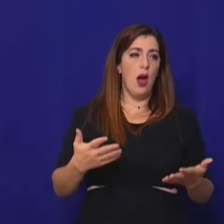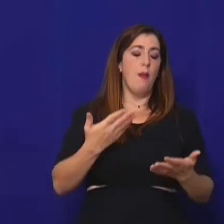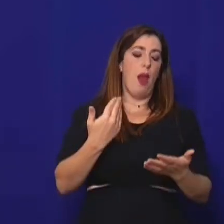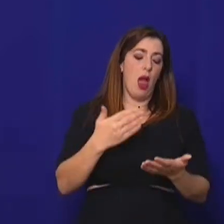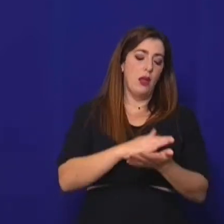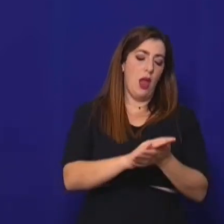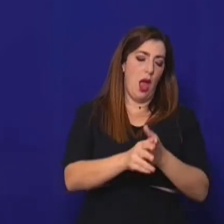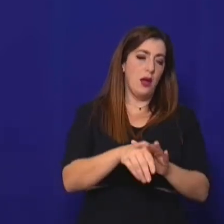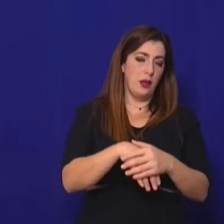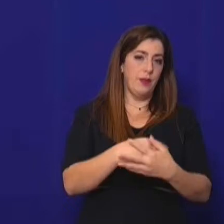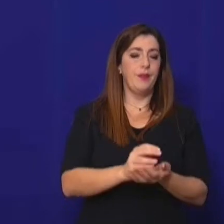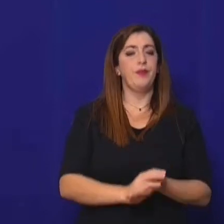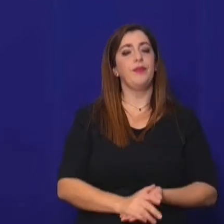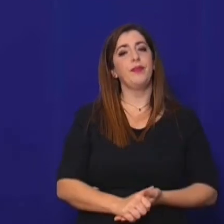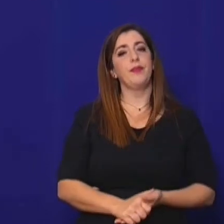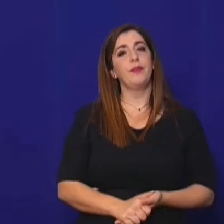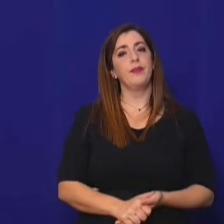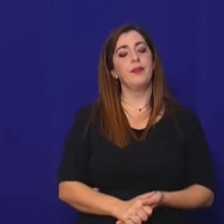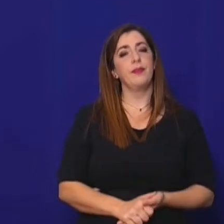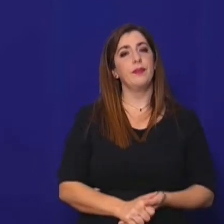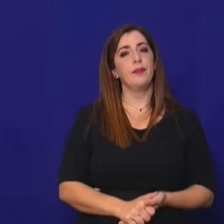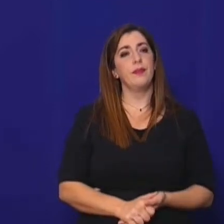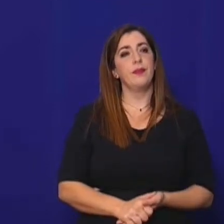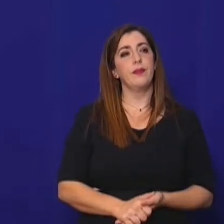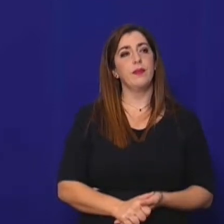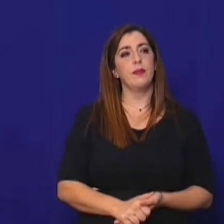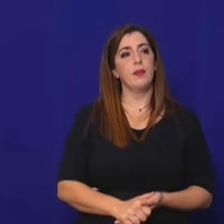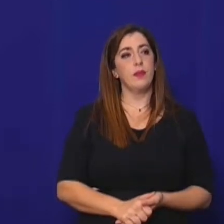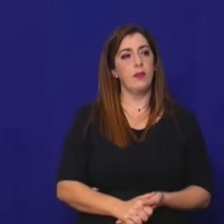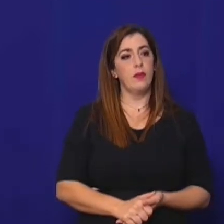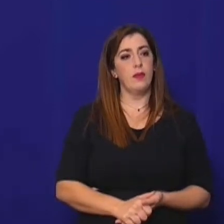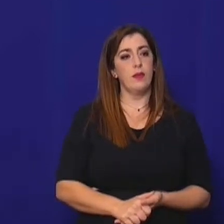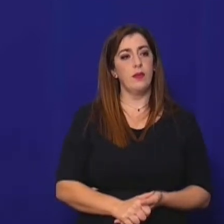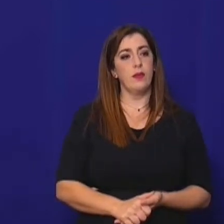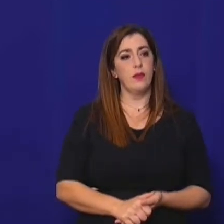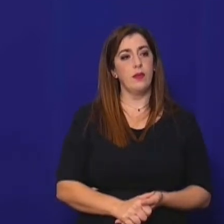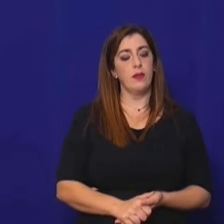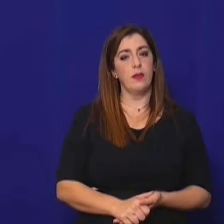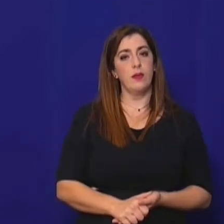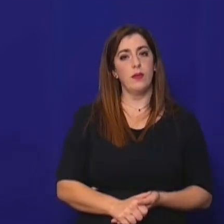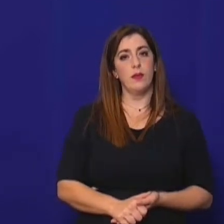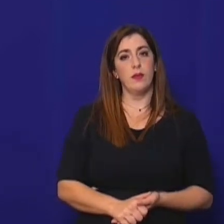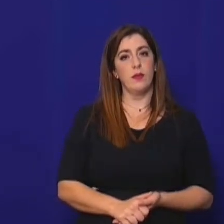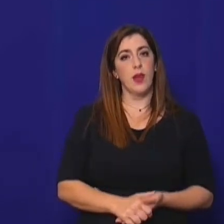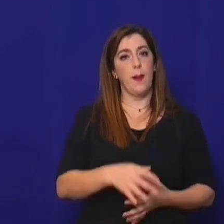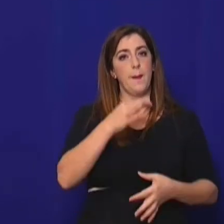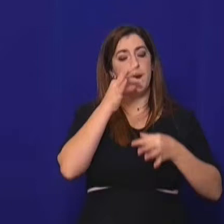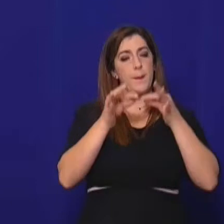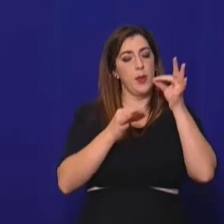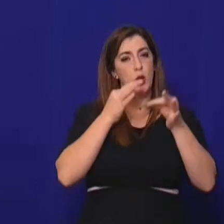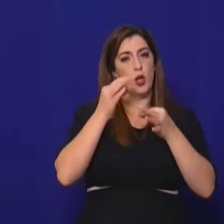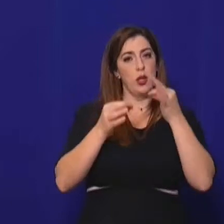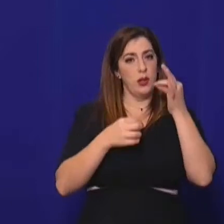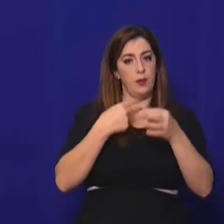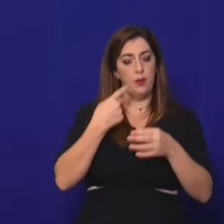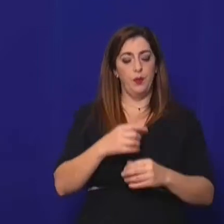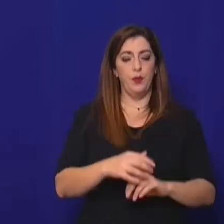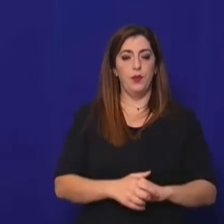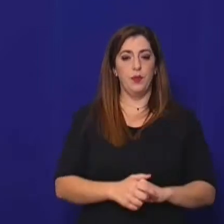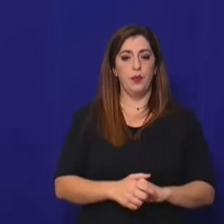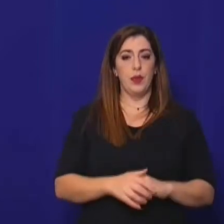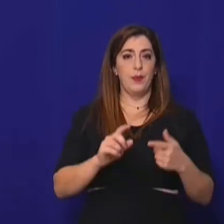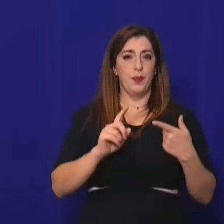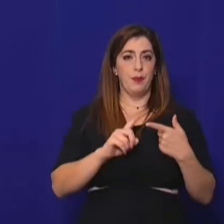sanitizer. Well, of-sinar tajjeb, Prof. Gawċi, Jessica Arena mit-Times of Malta. Professor, xtaqt insaqsik fuq